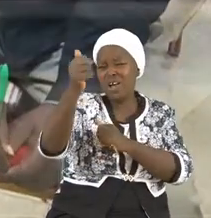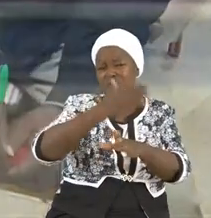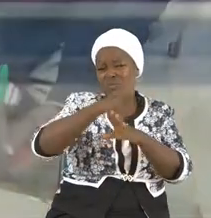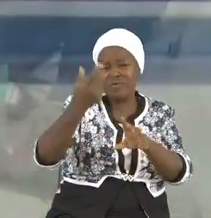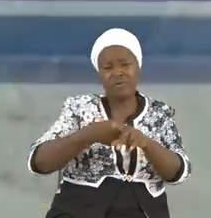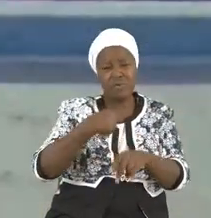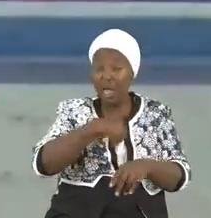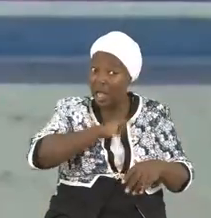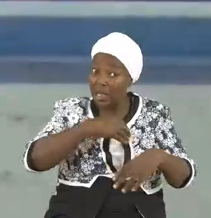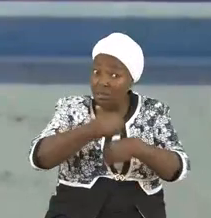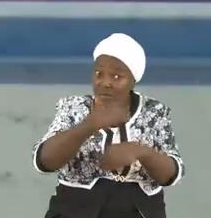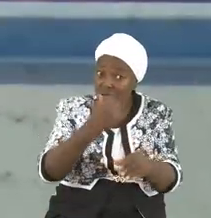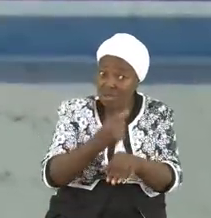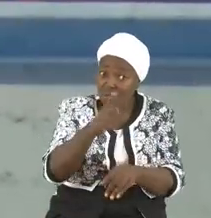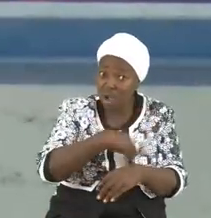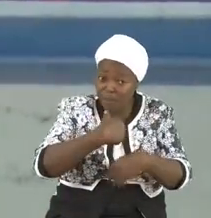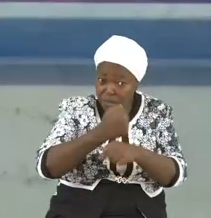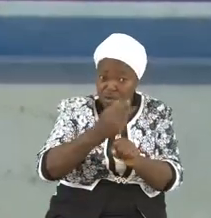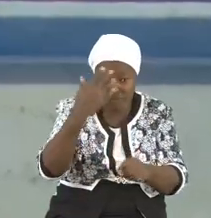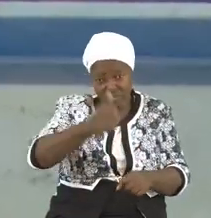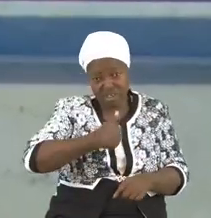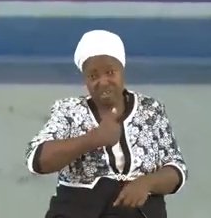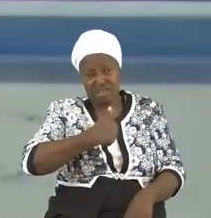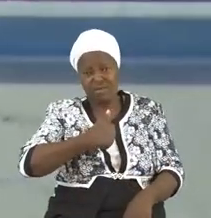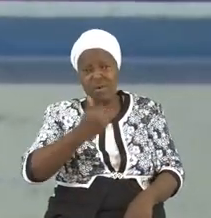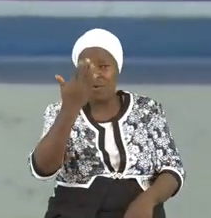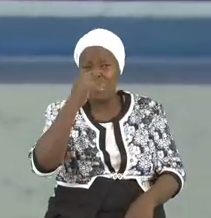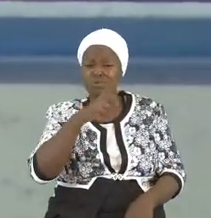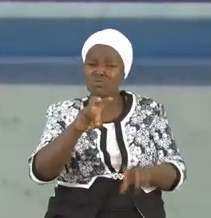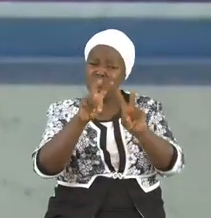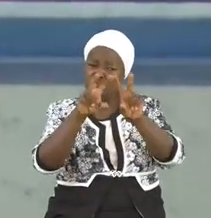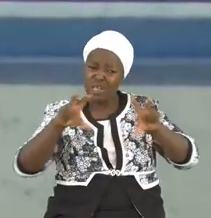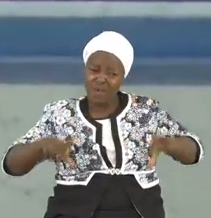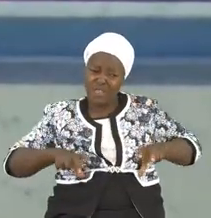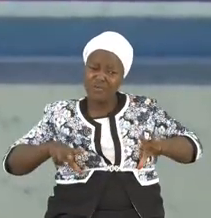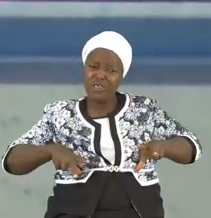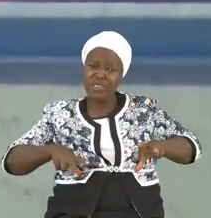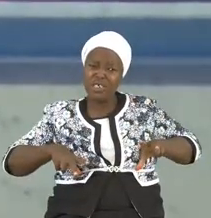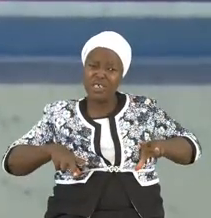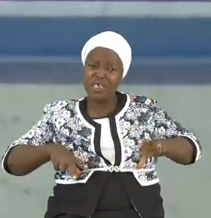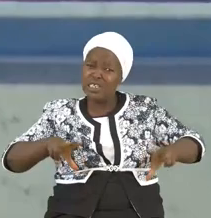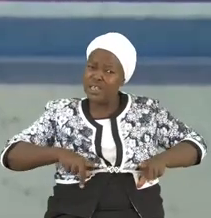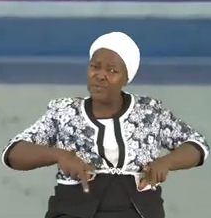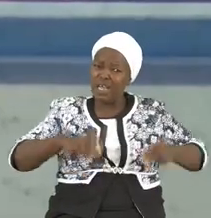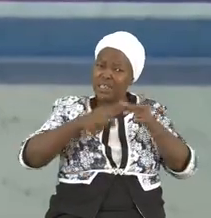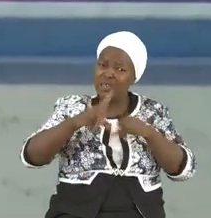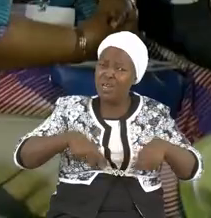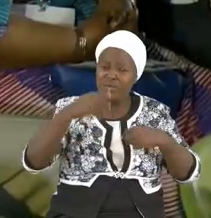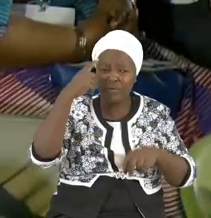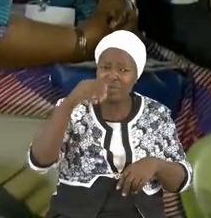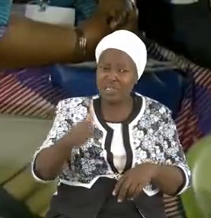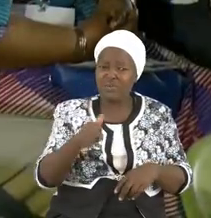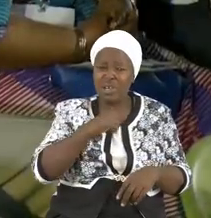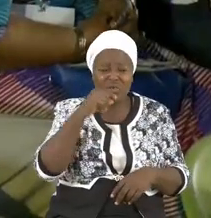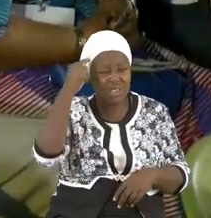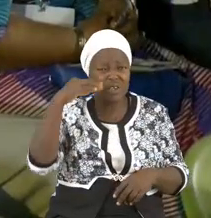made you for myself. Why are you so selfish and you're living for yourself? You're not even thinking of me, your